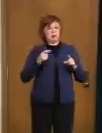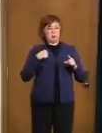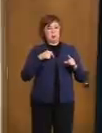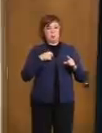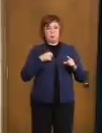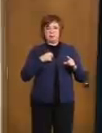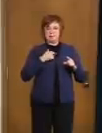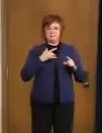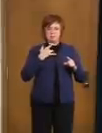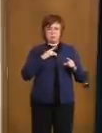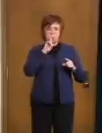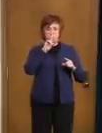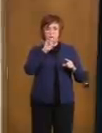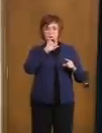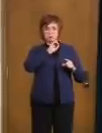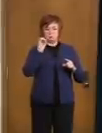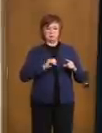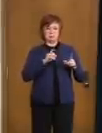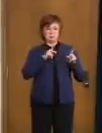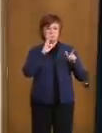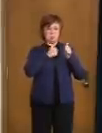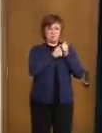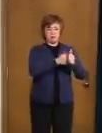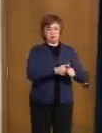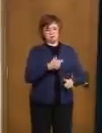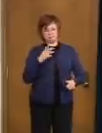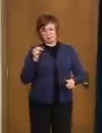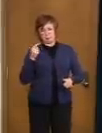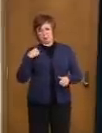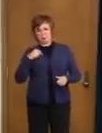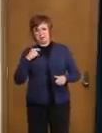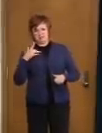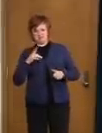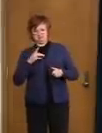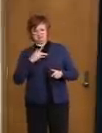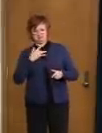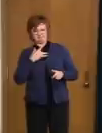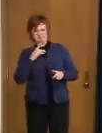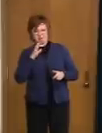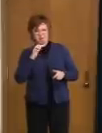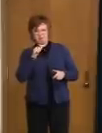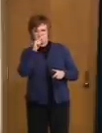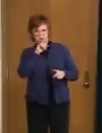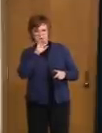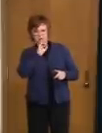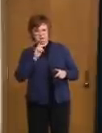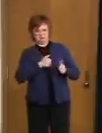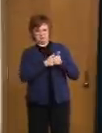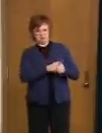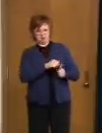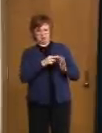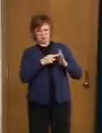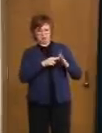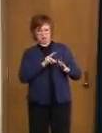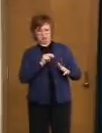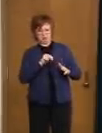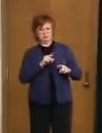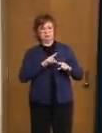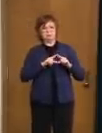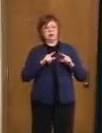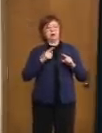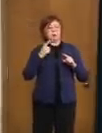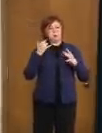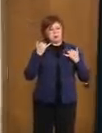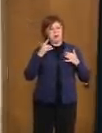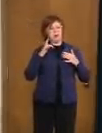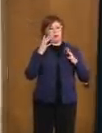set of measures that were in place, a lowering of the rate of transmission in December. And we're hopeful that we'll see that same lowering in the couple of weeks ahead.